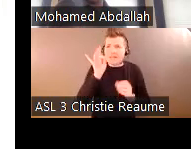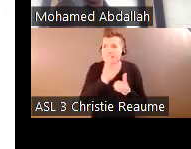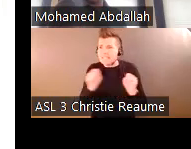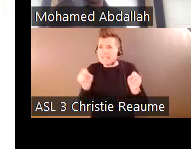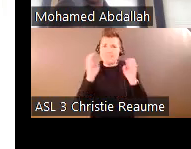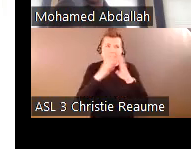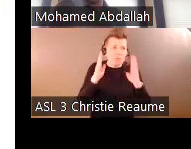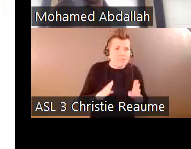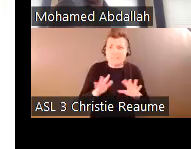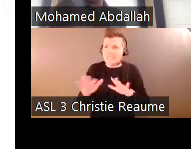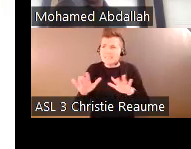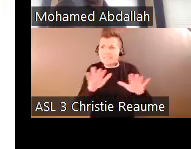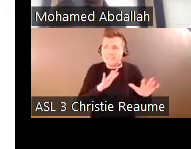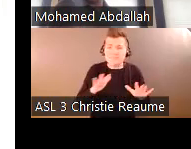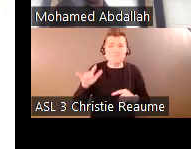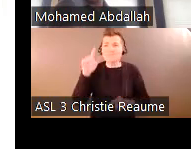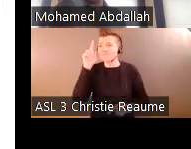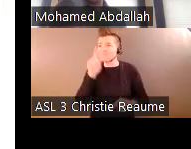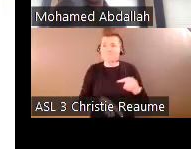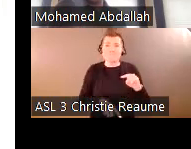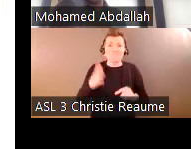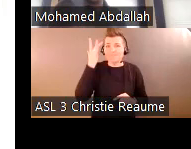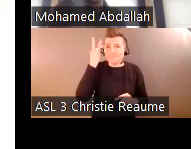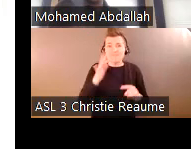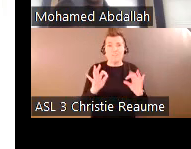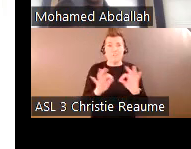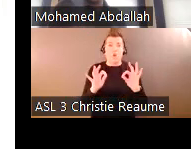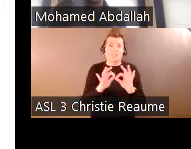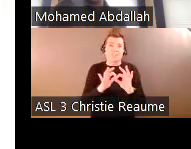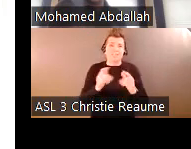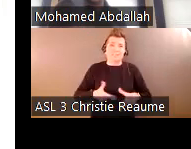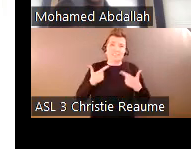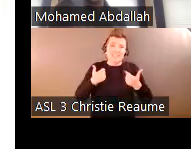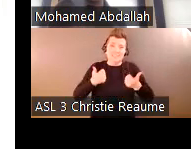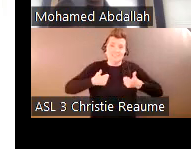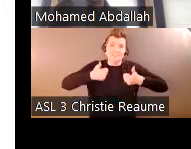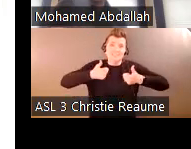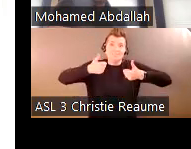so due to the cost of living and the increased cost of living.